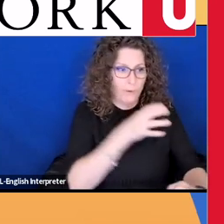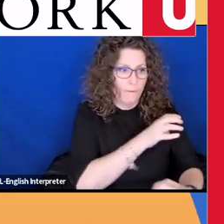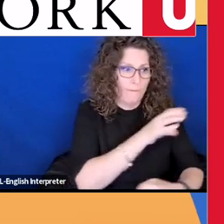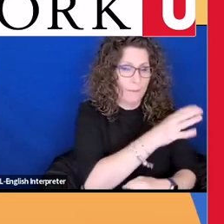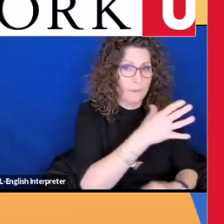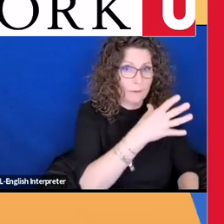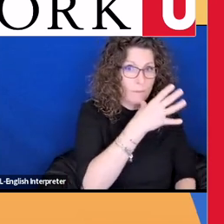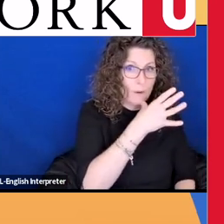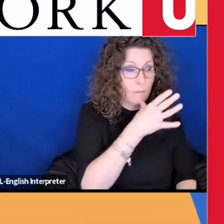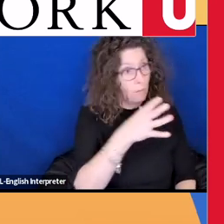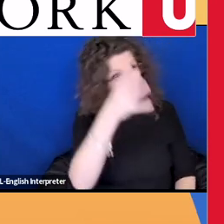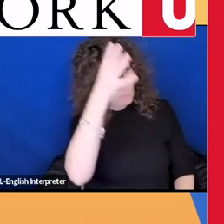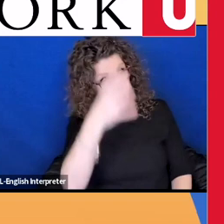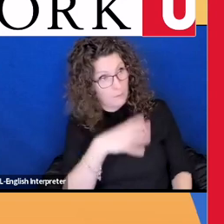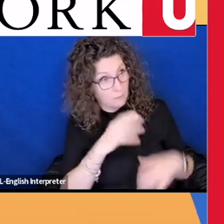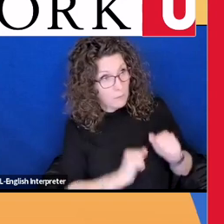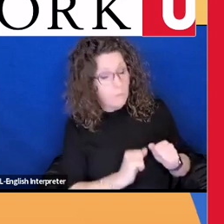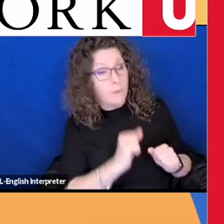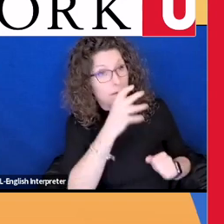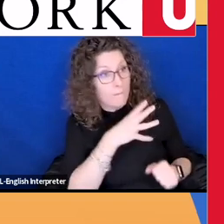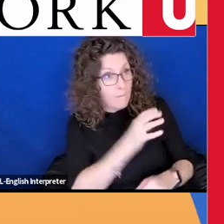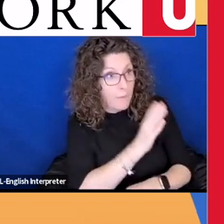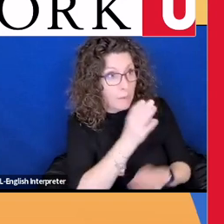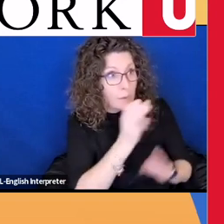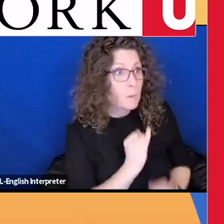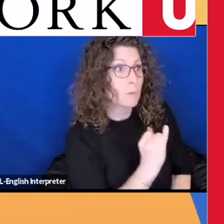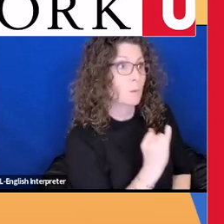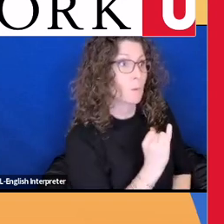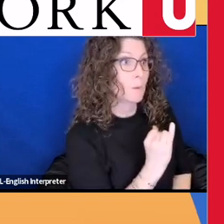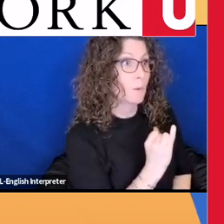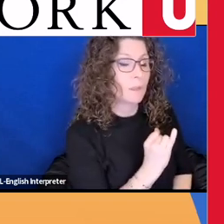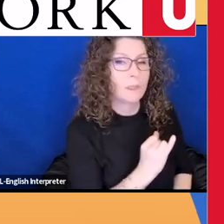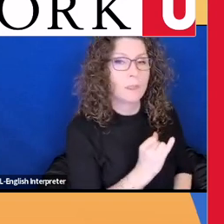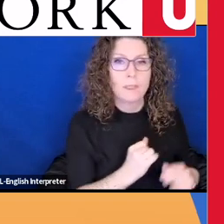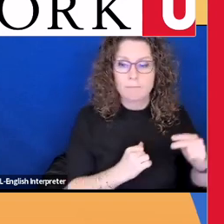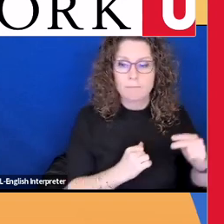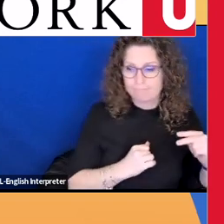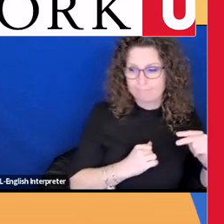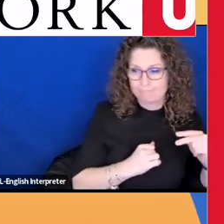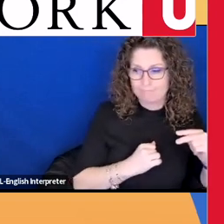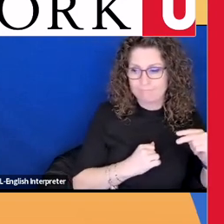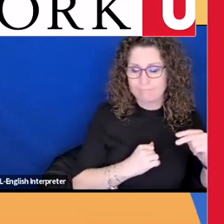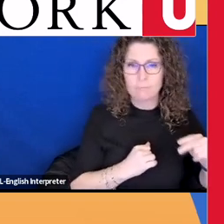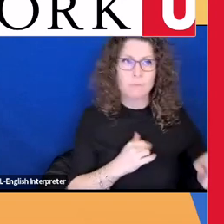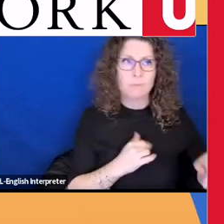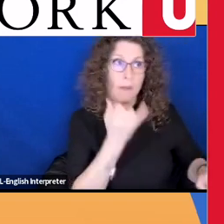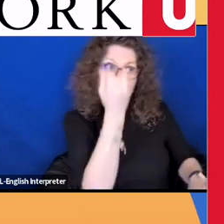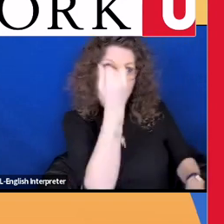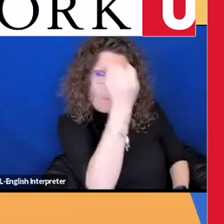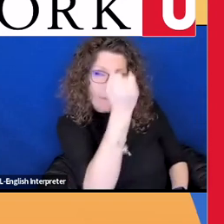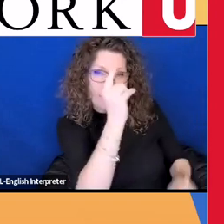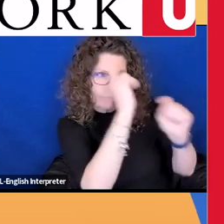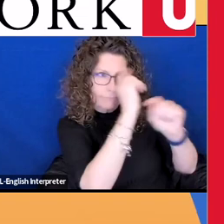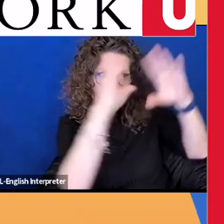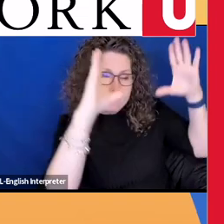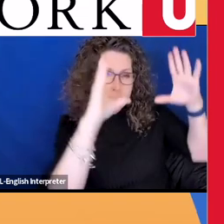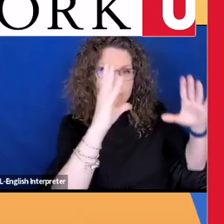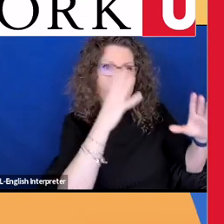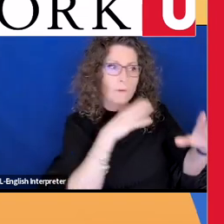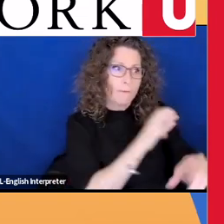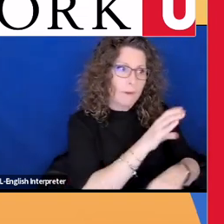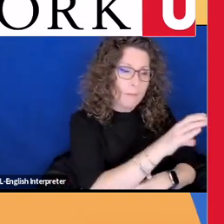feminists. Even in his incipient understanding of the very idea of feminism, he must have known that it implicated